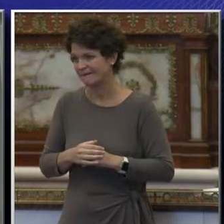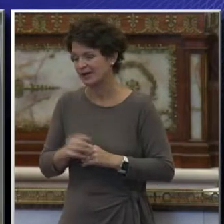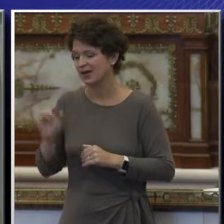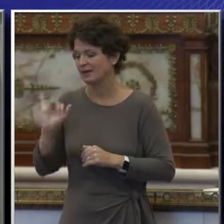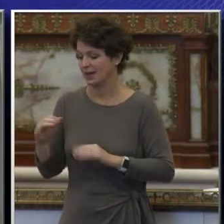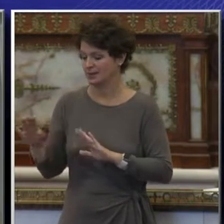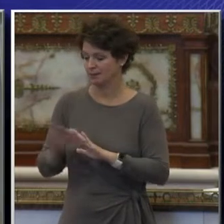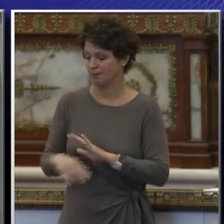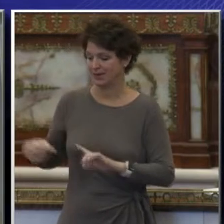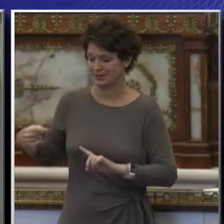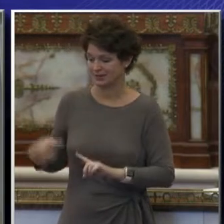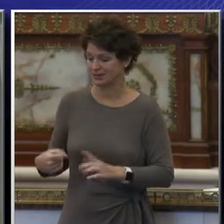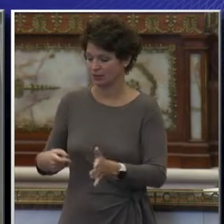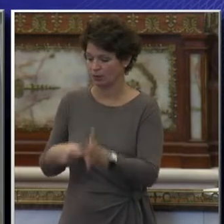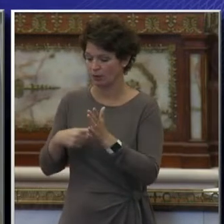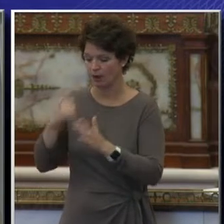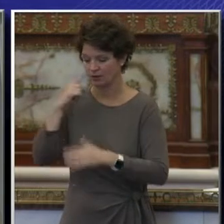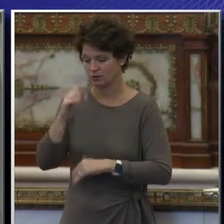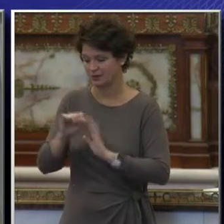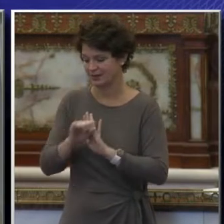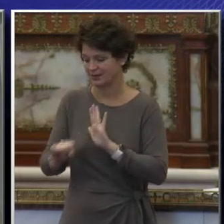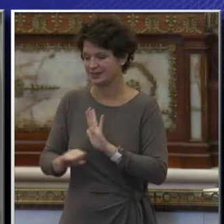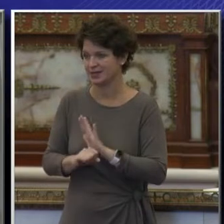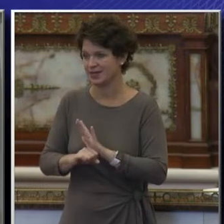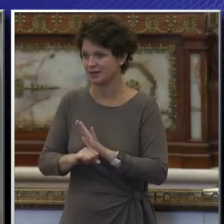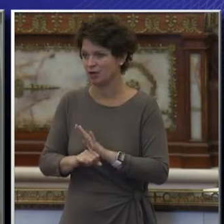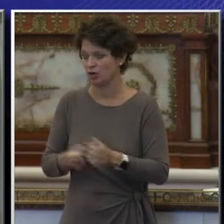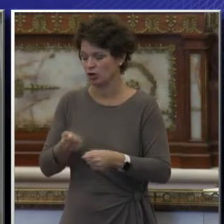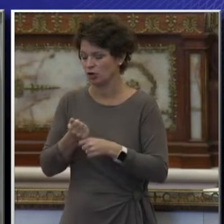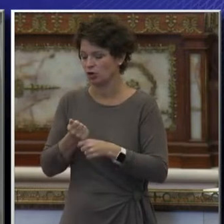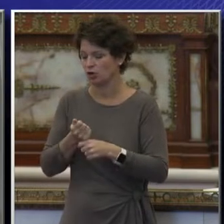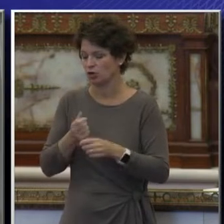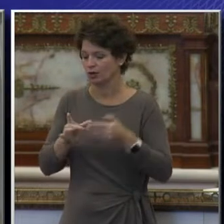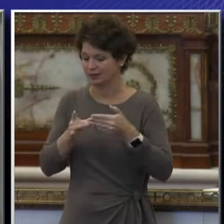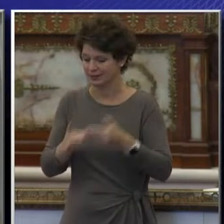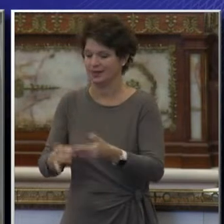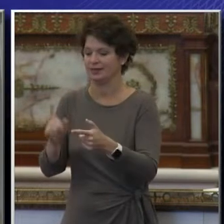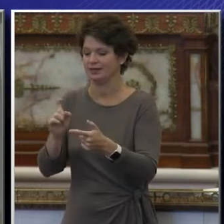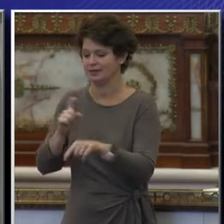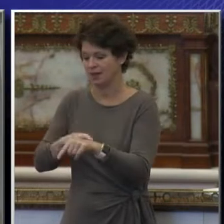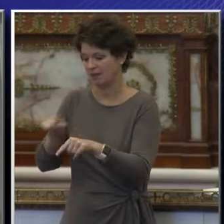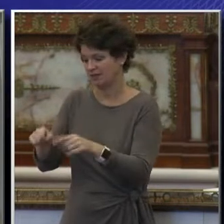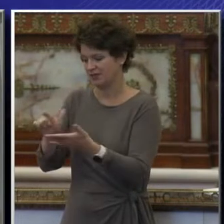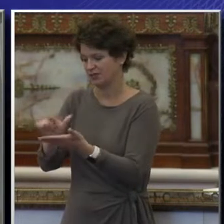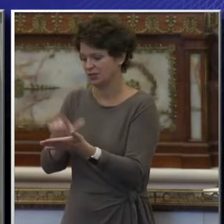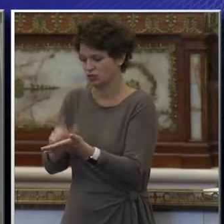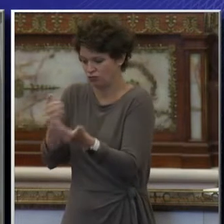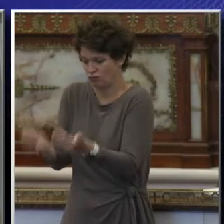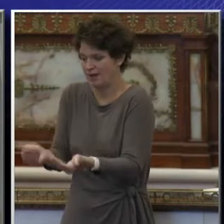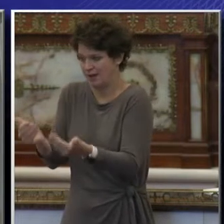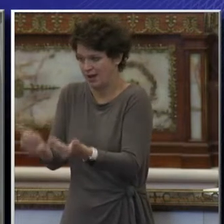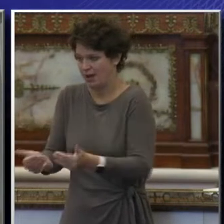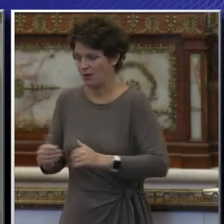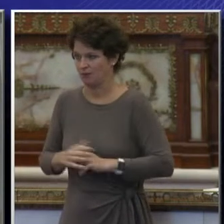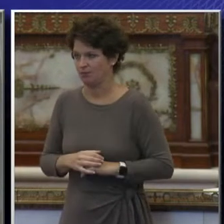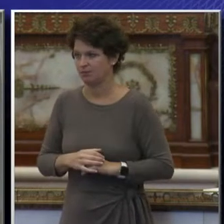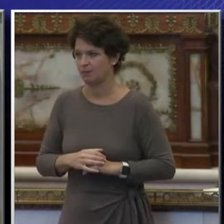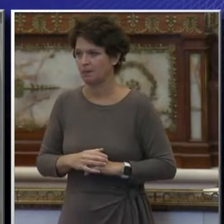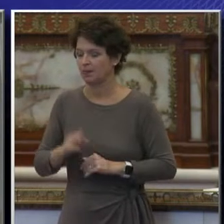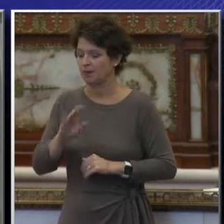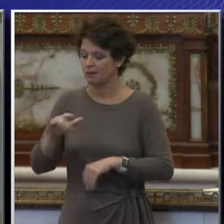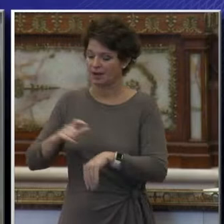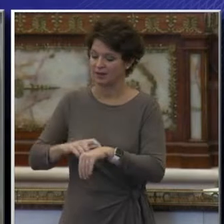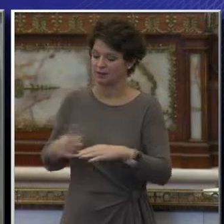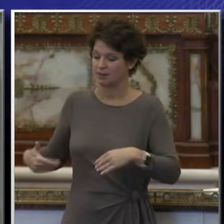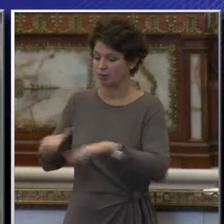the requirements of the state that are necessitating the timing of this particular legislation at this point. By the time the